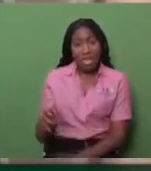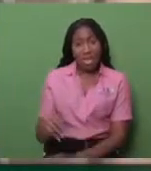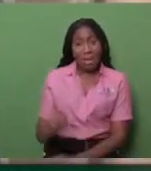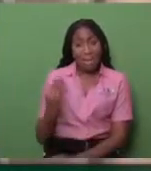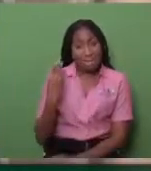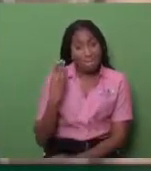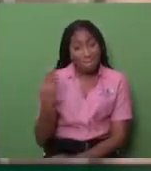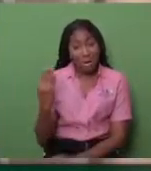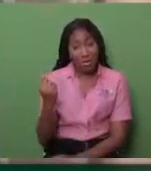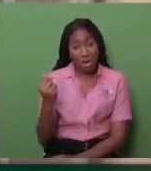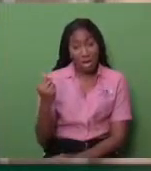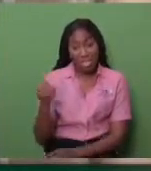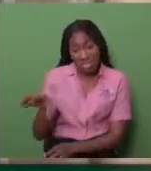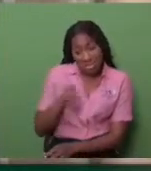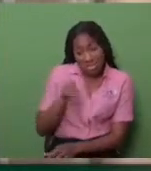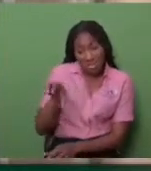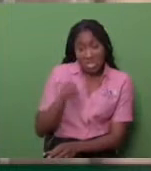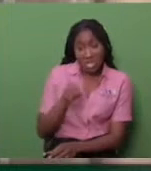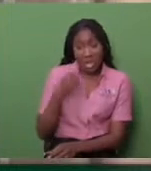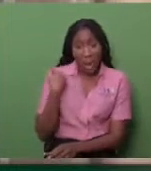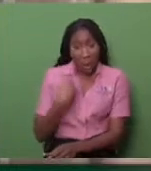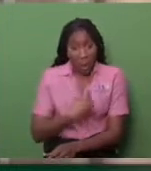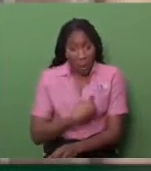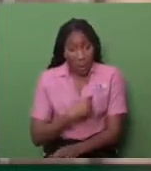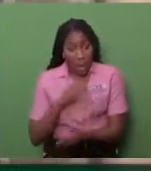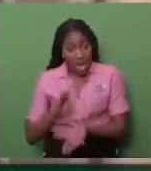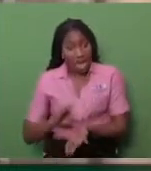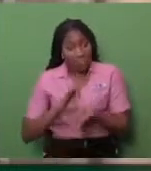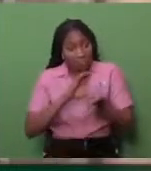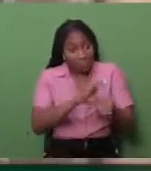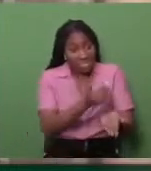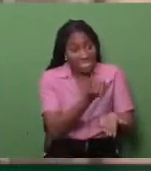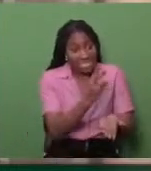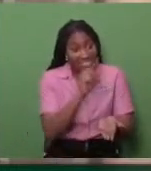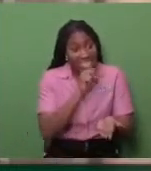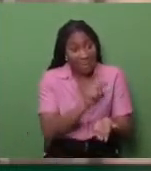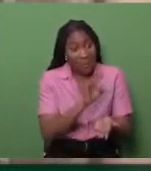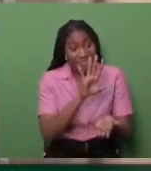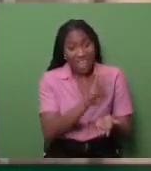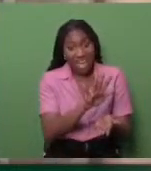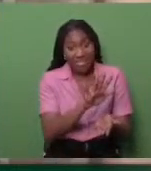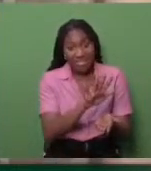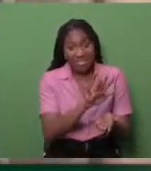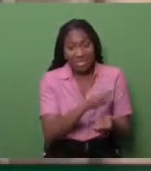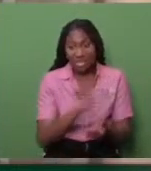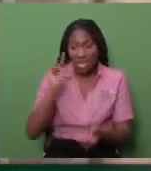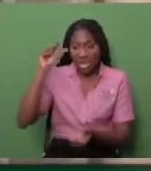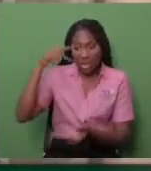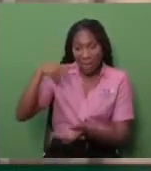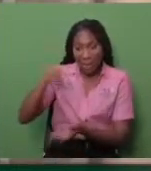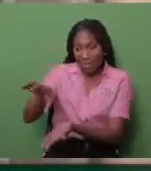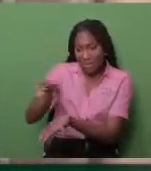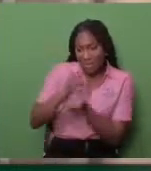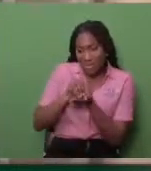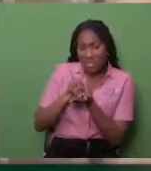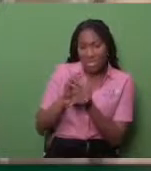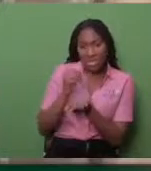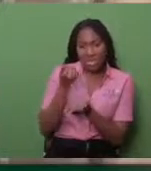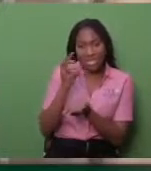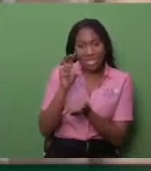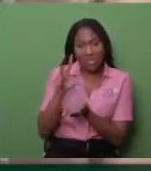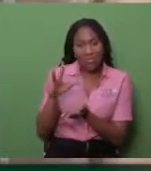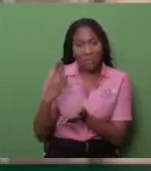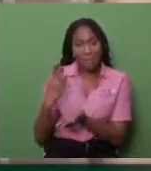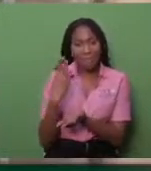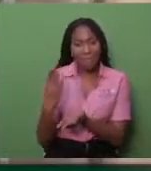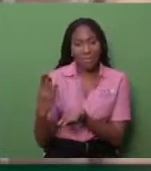16.3, we deposited in that 17.5, they nearly take out all that we had left there and saved. 16.3 billion they took out. We grew the